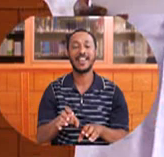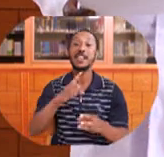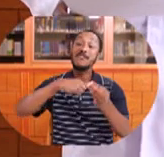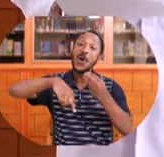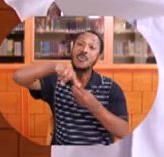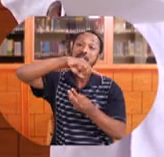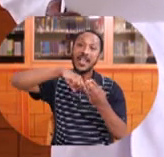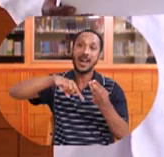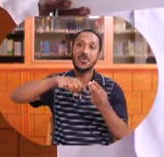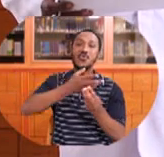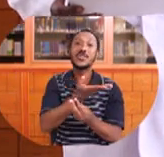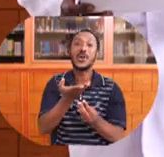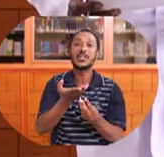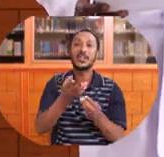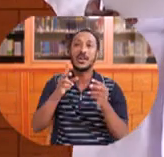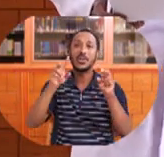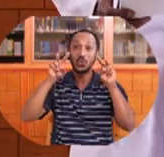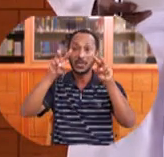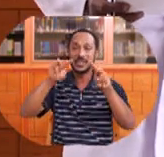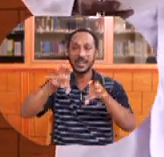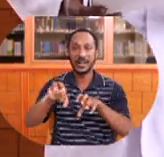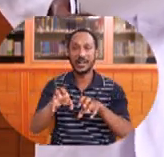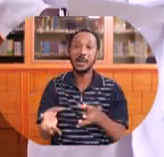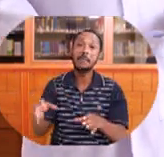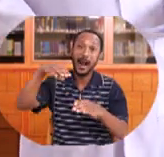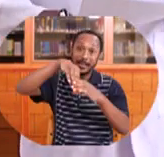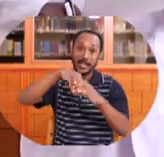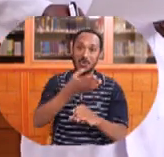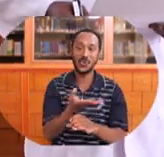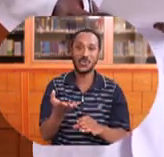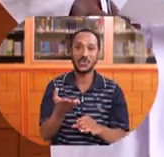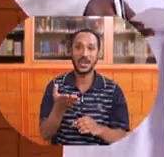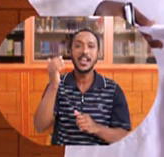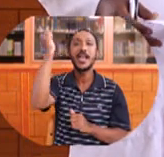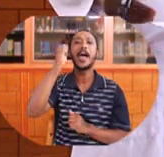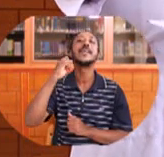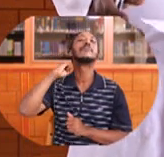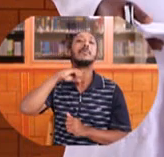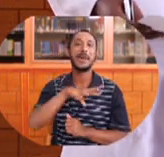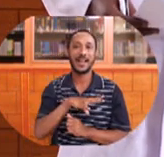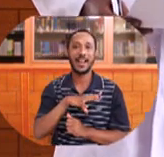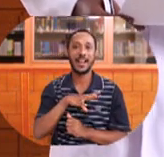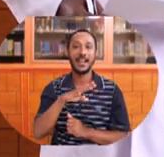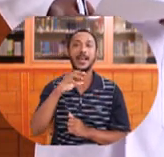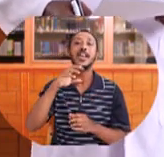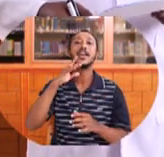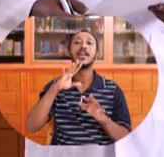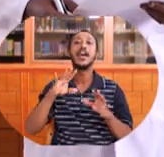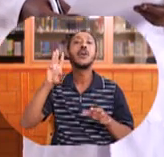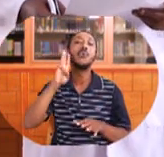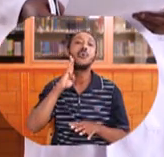issues may include air pollution, water pollution,